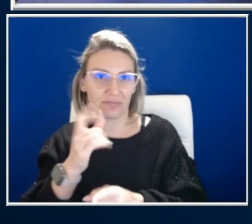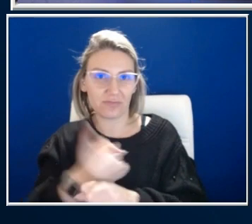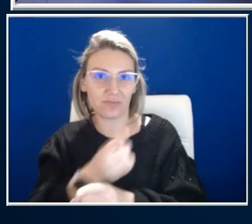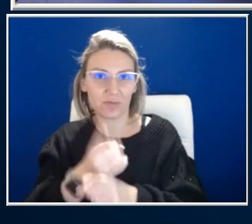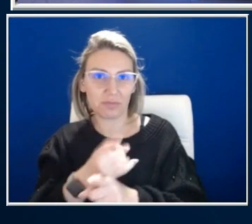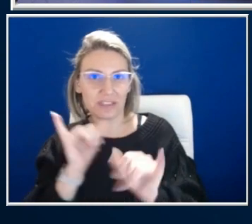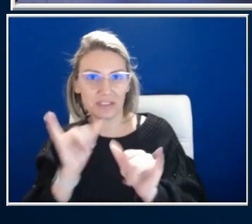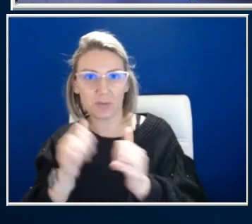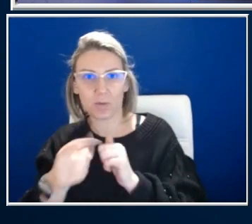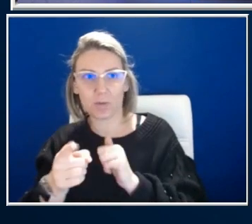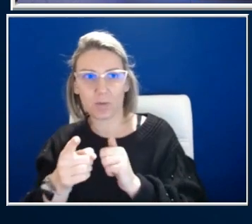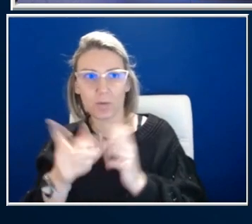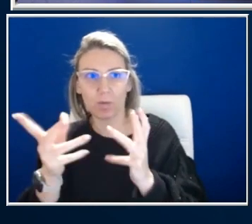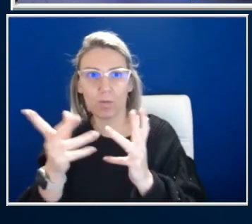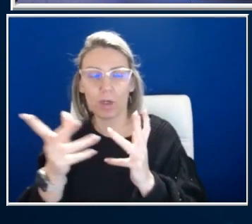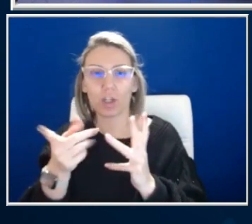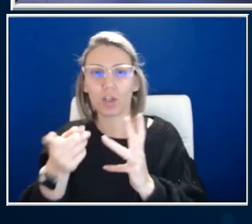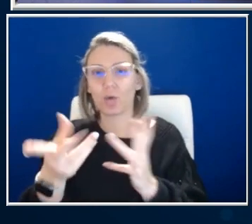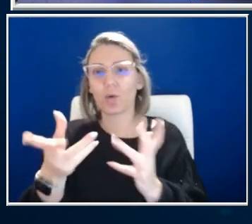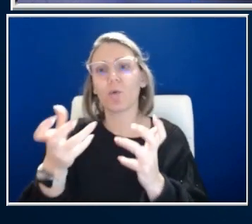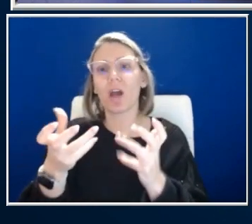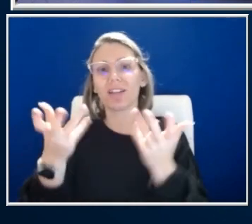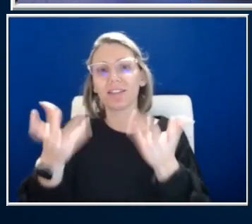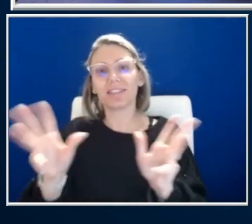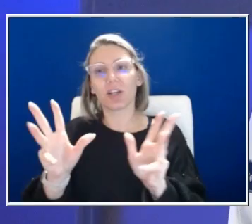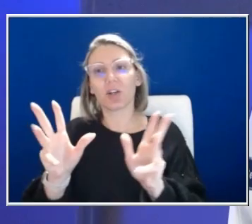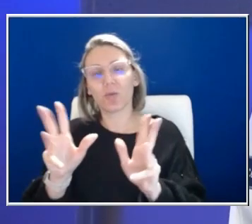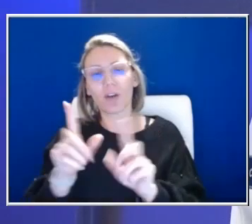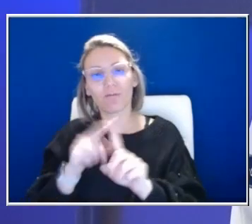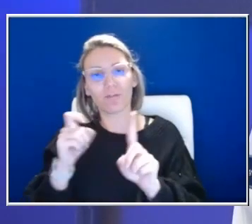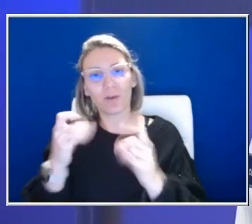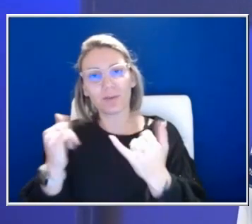now. What do you want the takeaway from today's conversation to be?